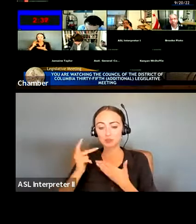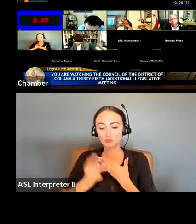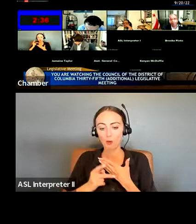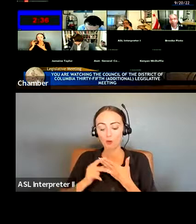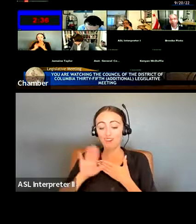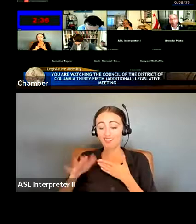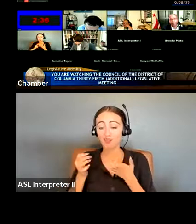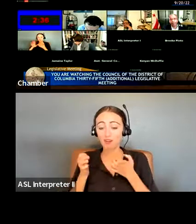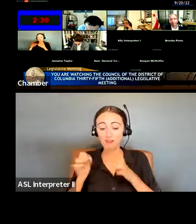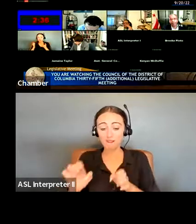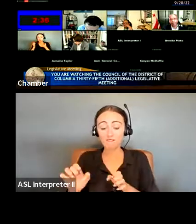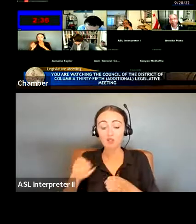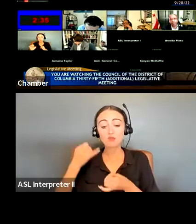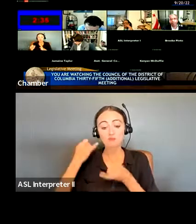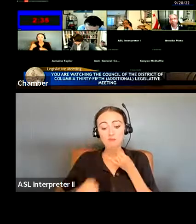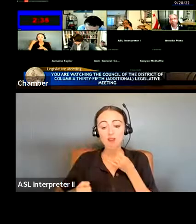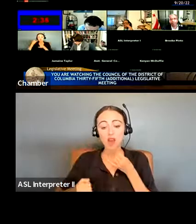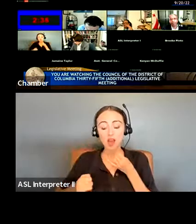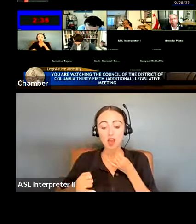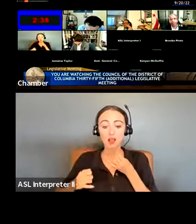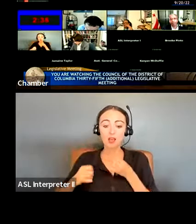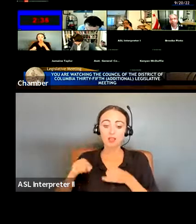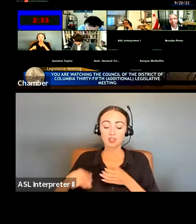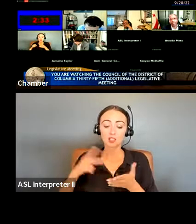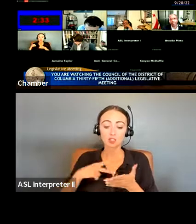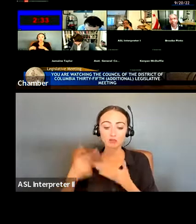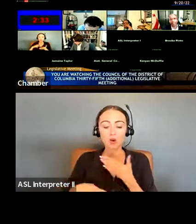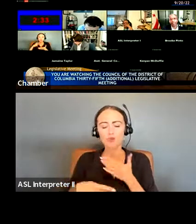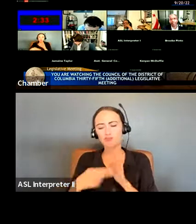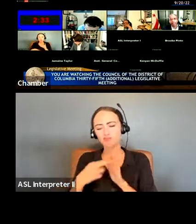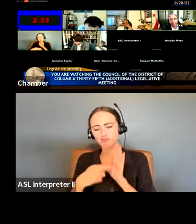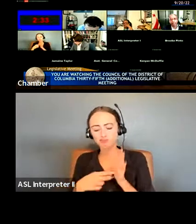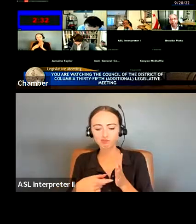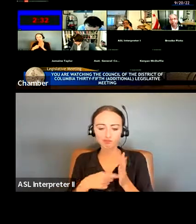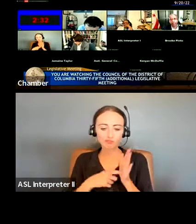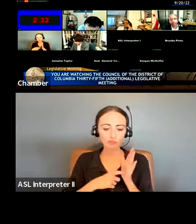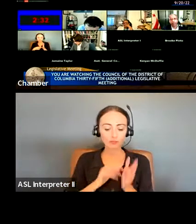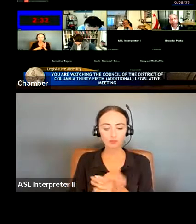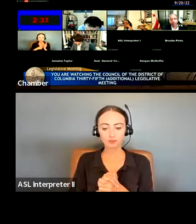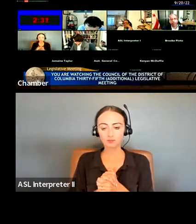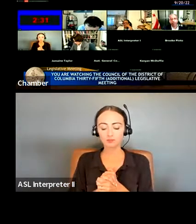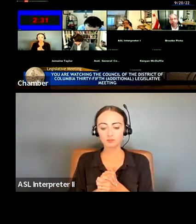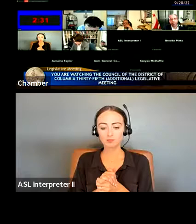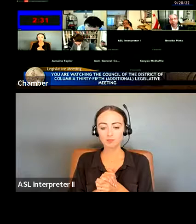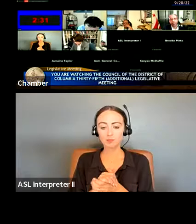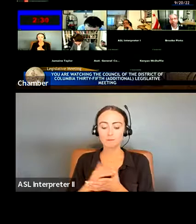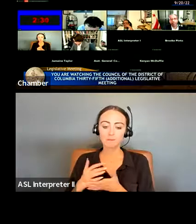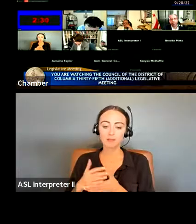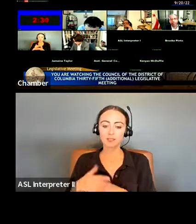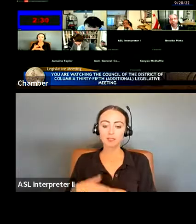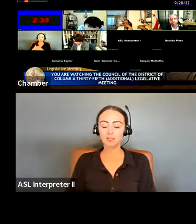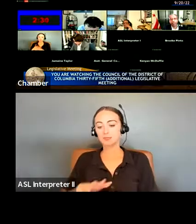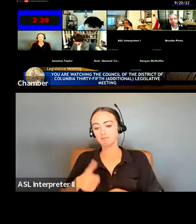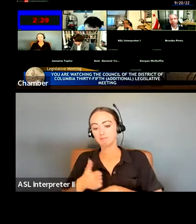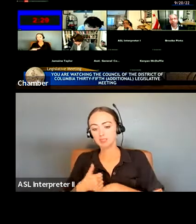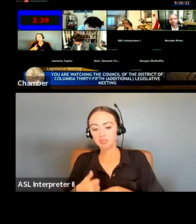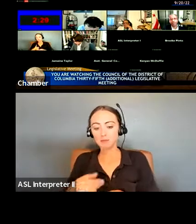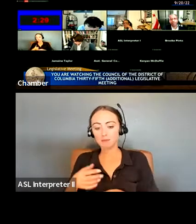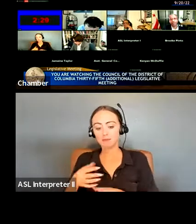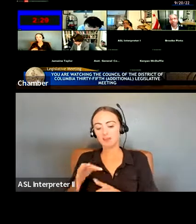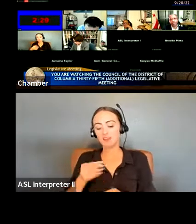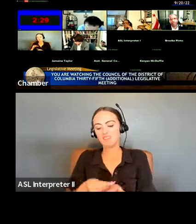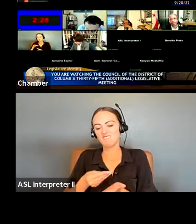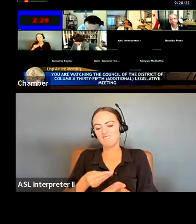its efforts to finalize and promulgate the program regulations and procure the services of a fund manager. OCFO determined that a